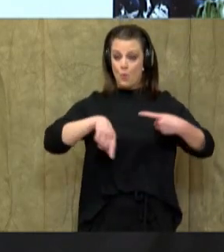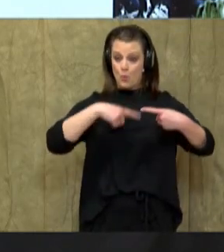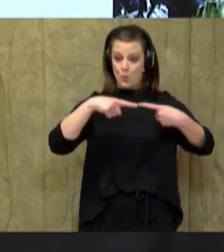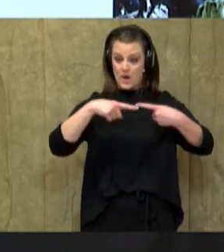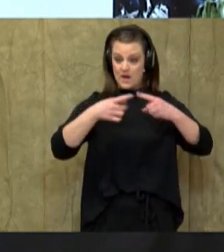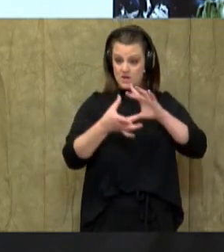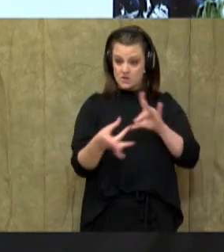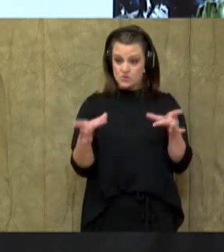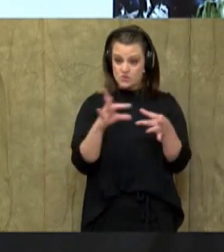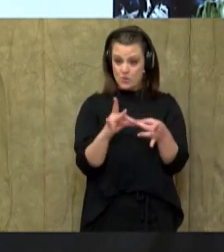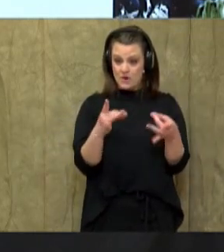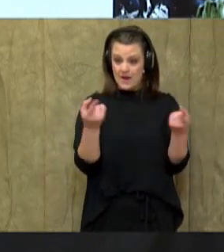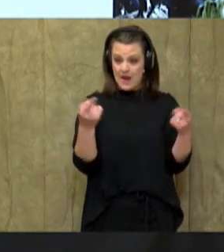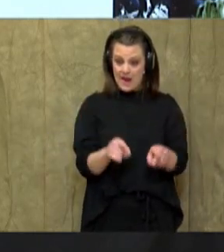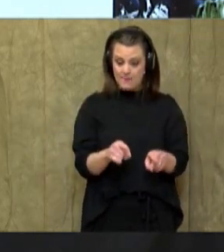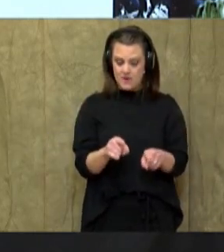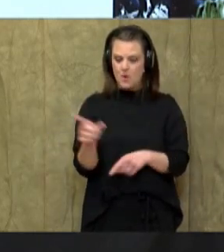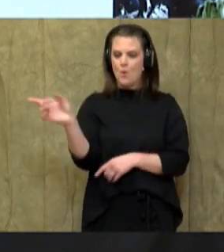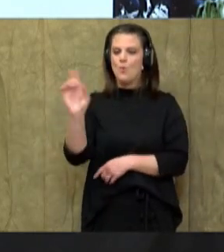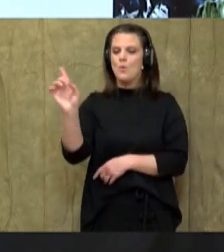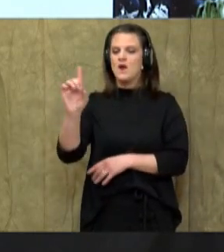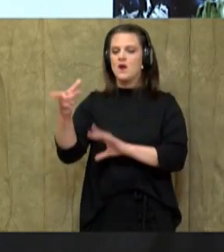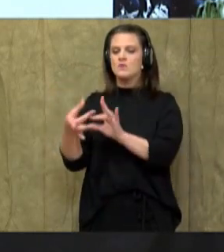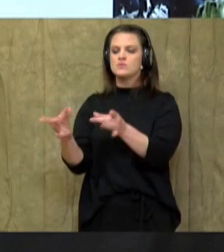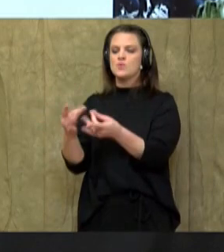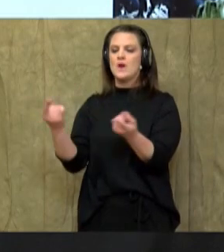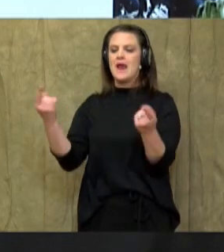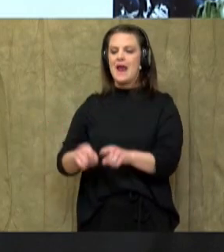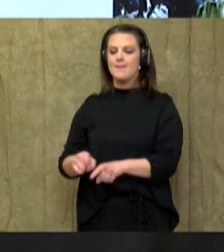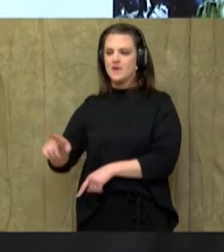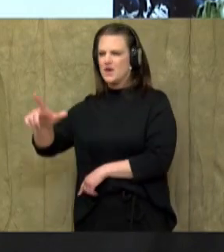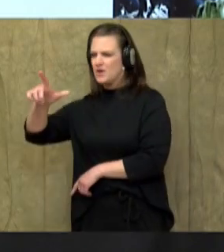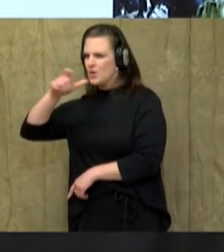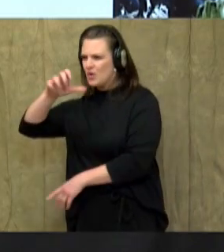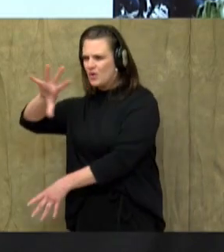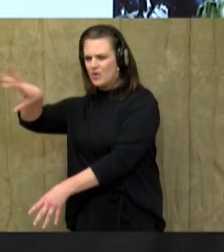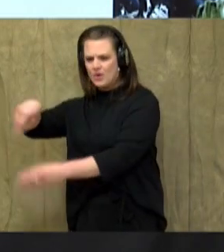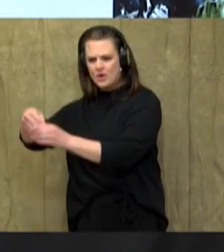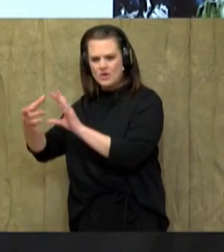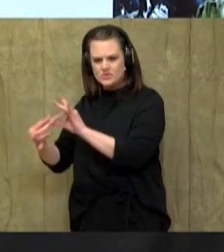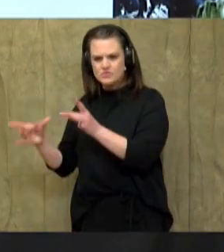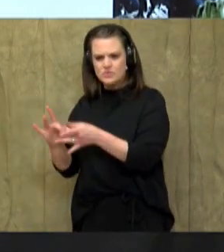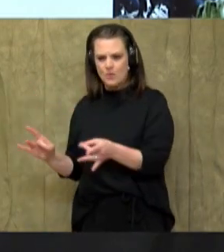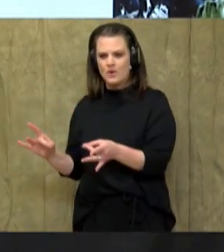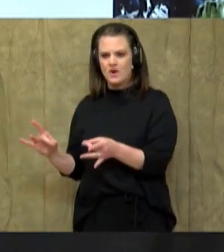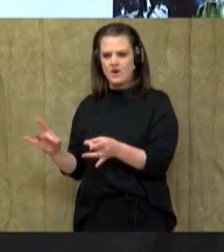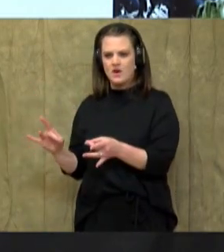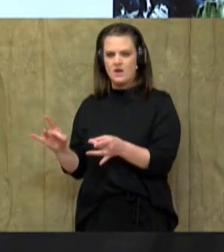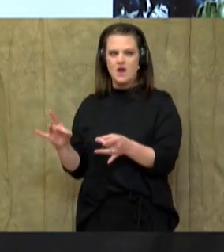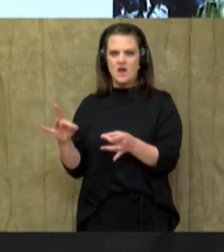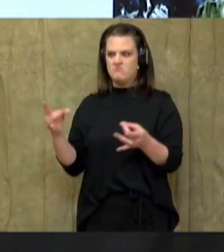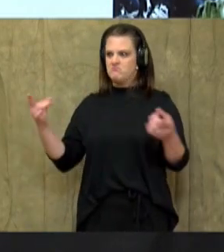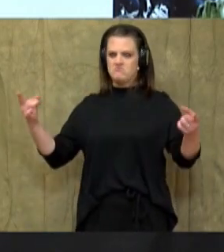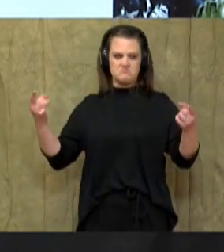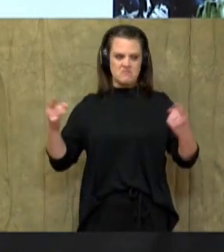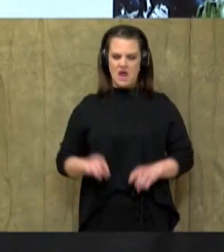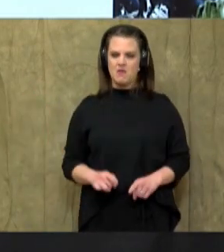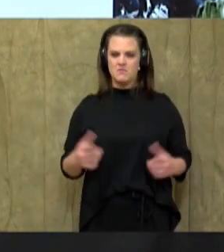a story may take place, where it takes place, and who might be in the story, and what might actually occur.